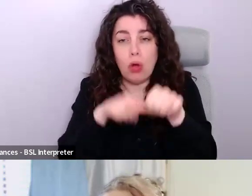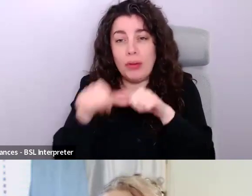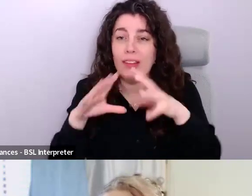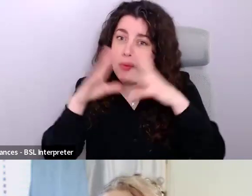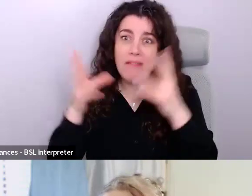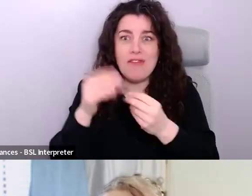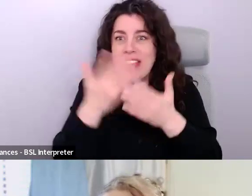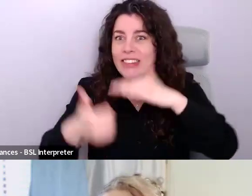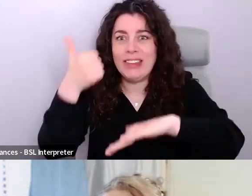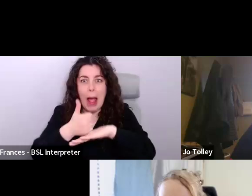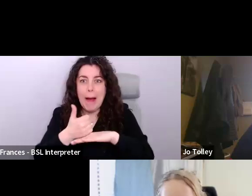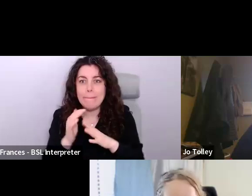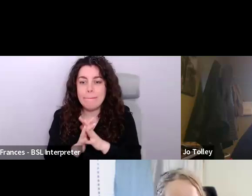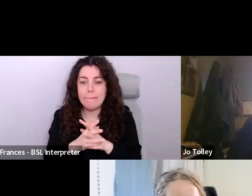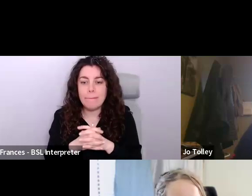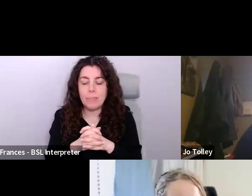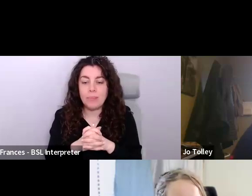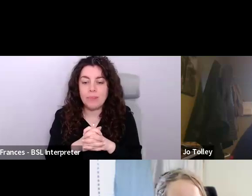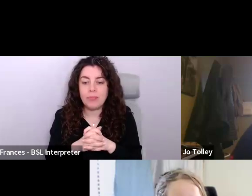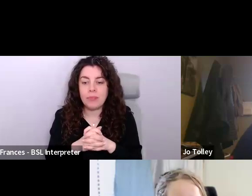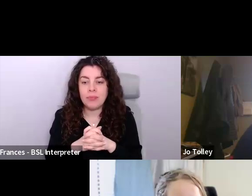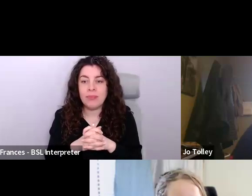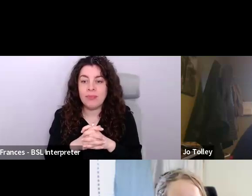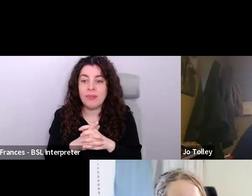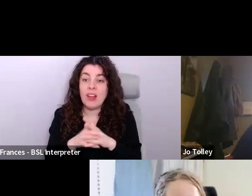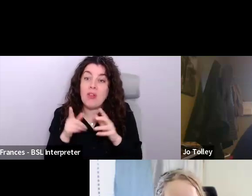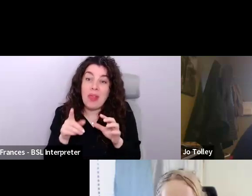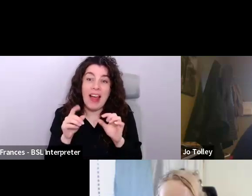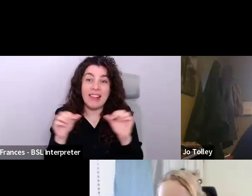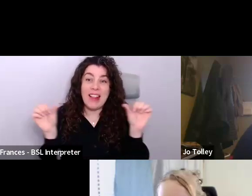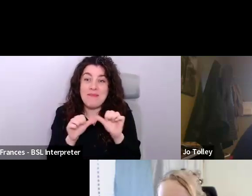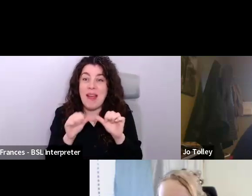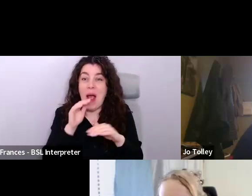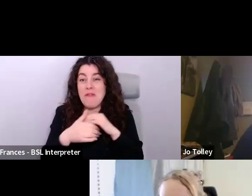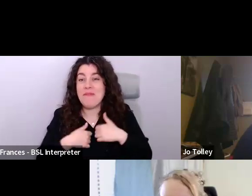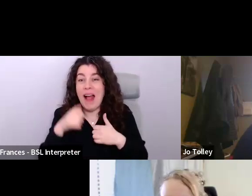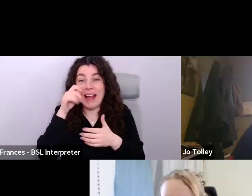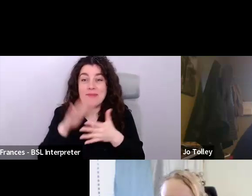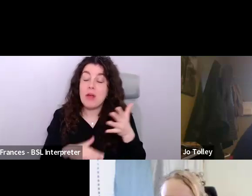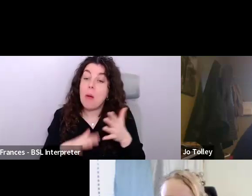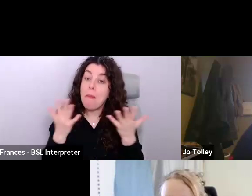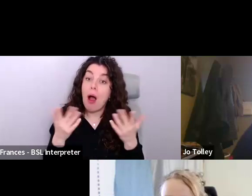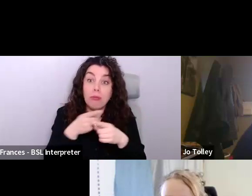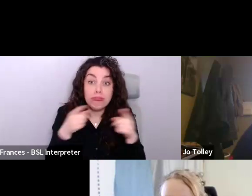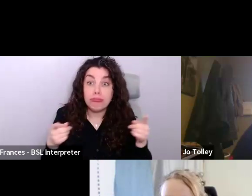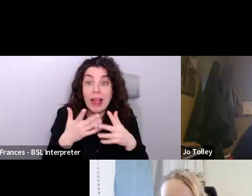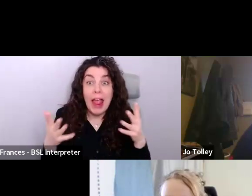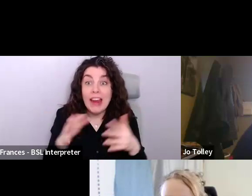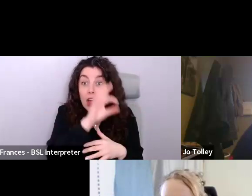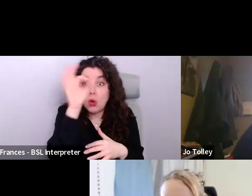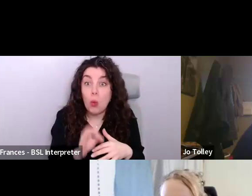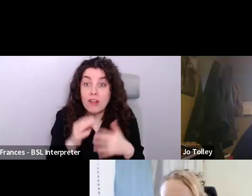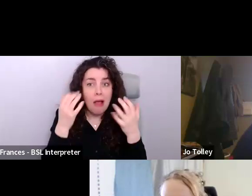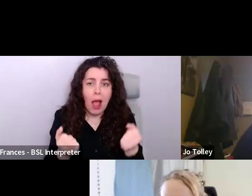Yeah, that's just a little bit about my experience, but I'm quite happy to answer any questions either